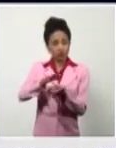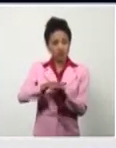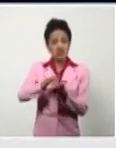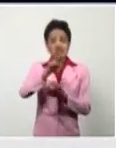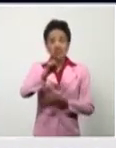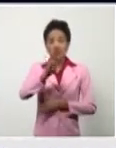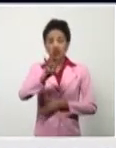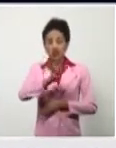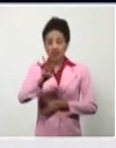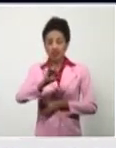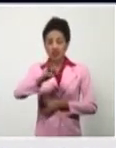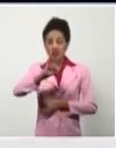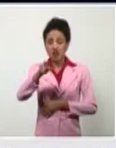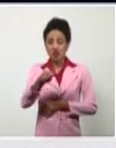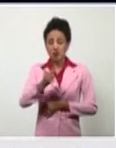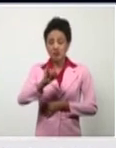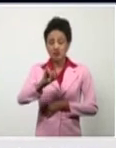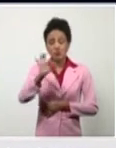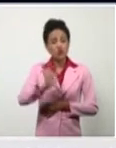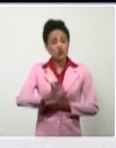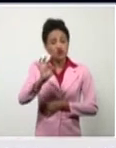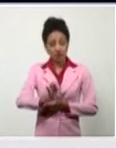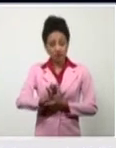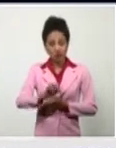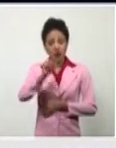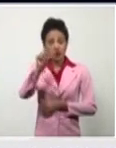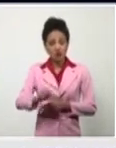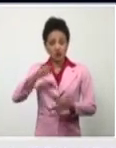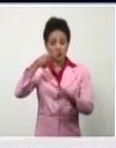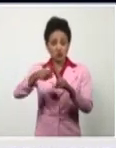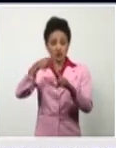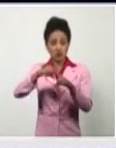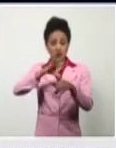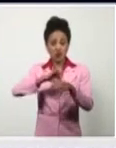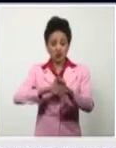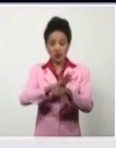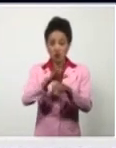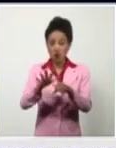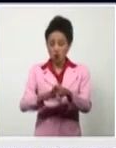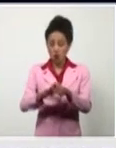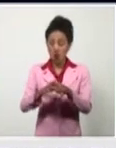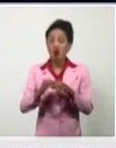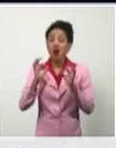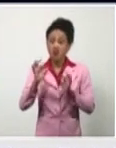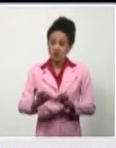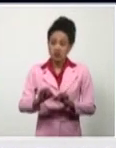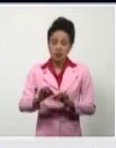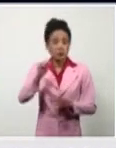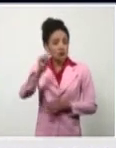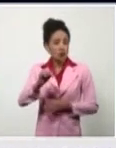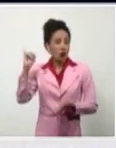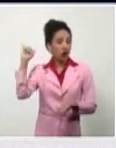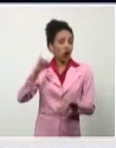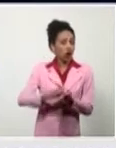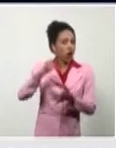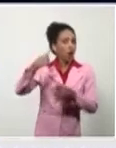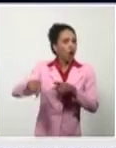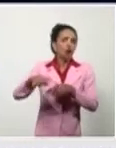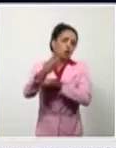there is 133 people whose source of infection has been abroad, 6.6% of all cases.